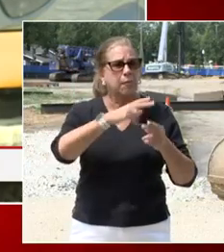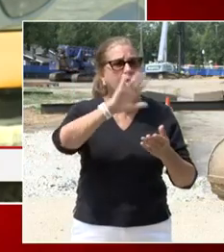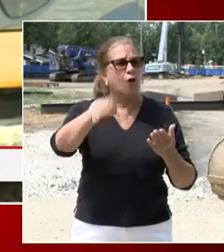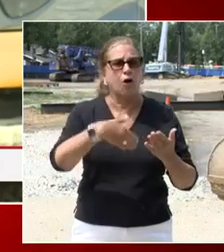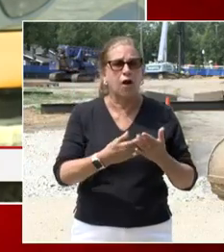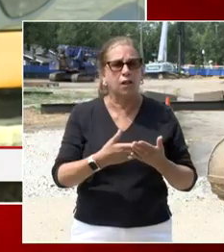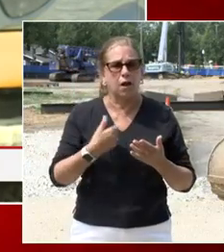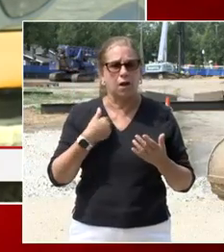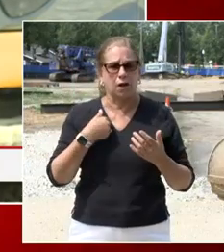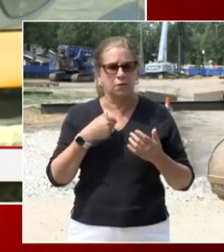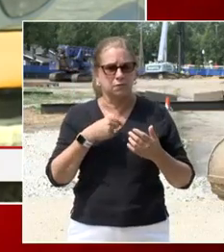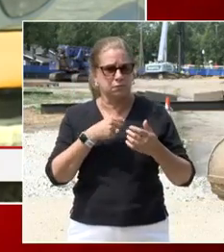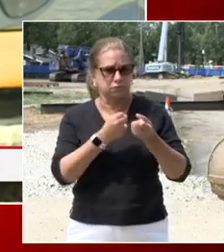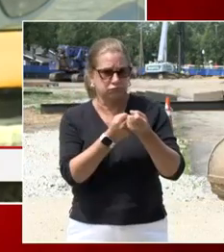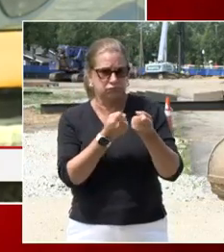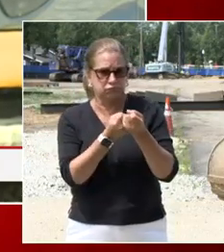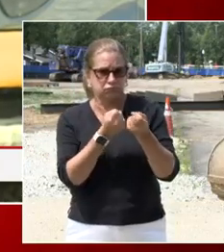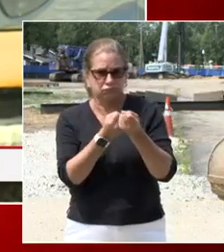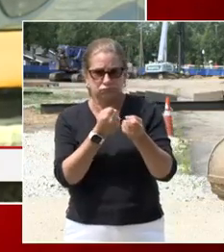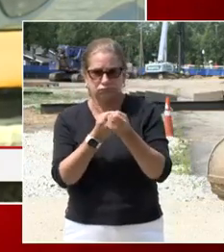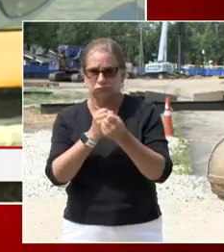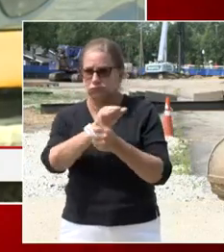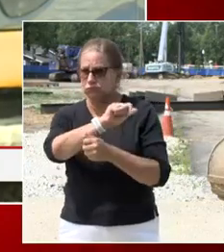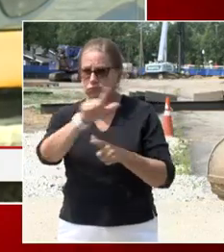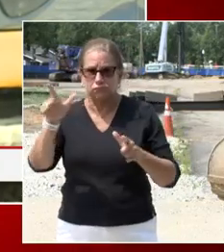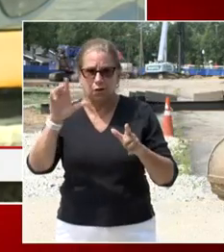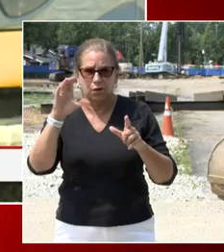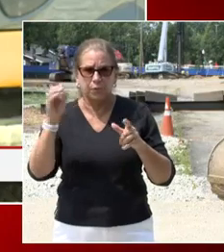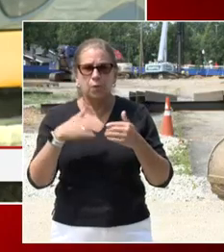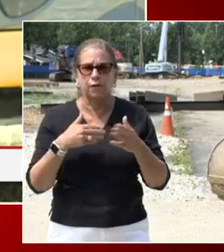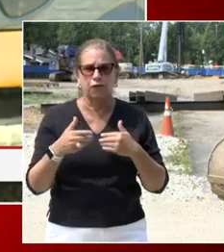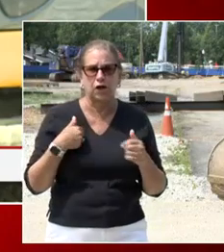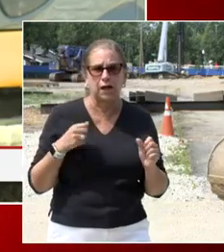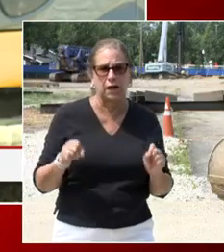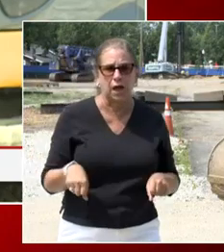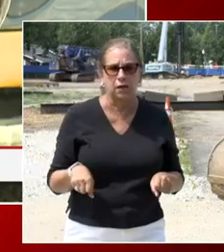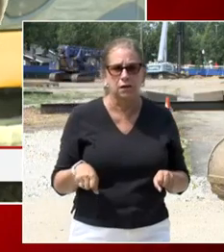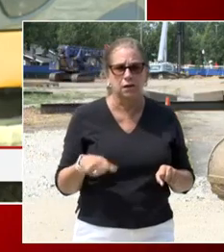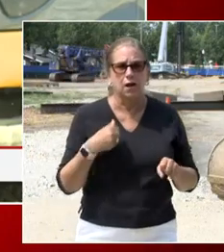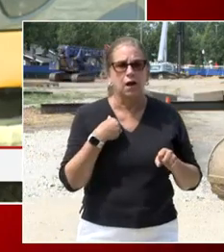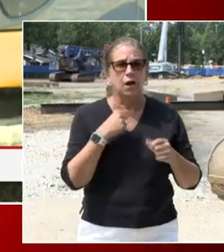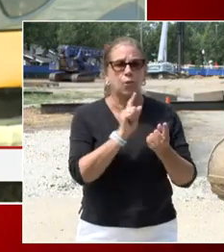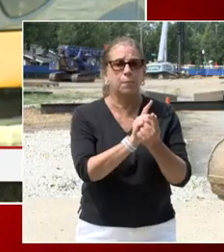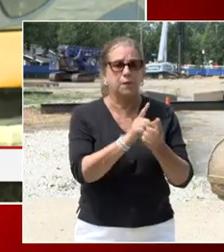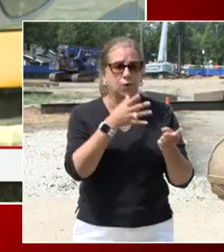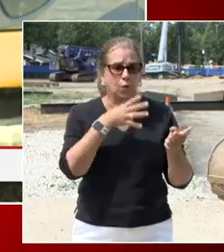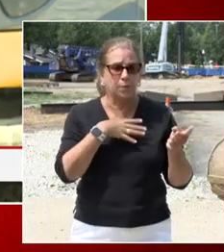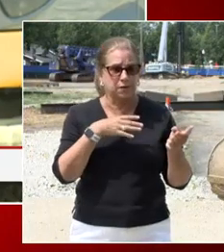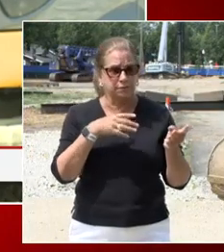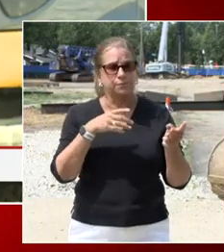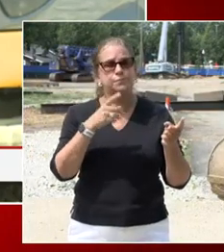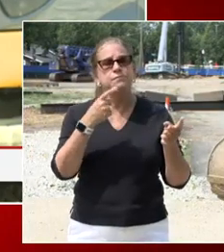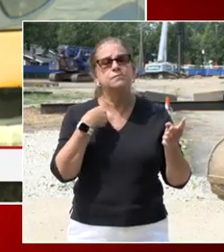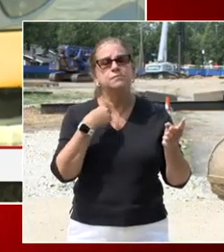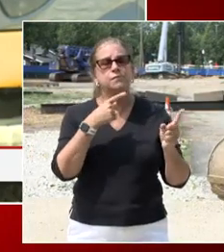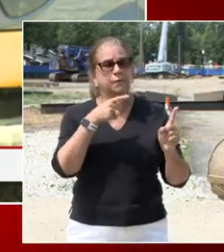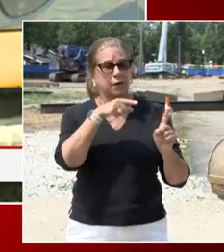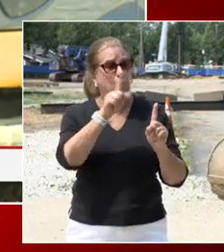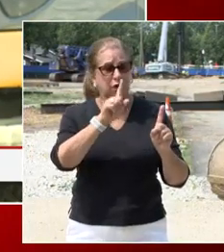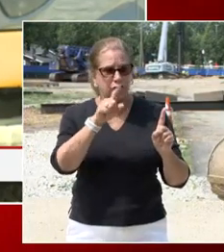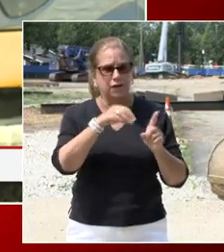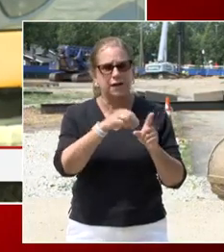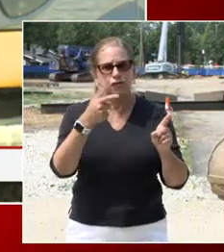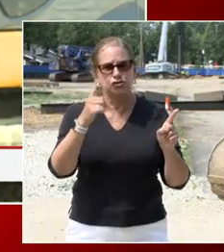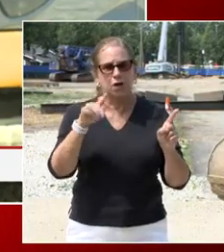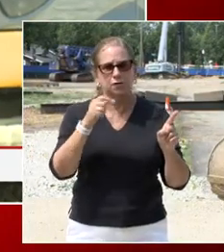to give a meeting in Giant every day. I had a club on Good Hope Road. The Homeland Security closed me down because they wanted